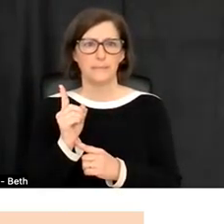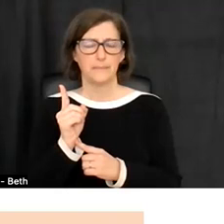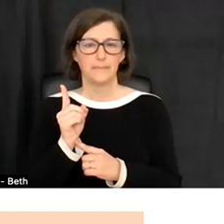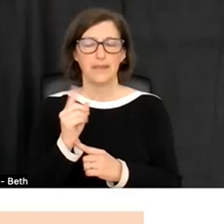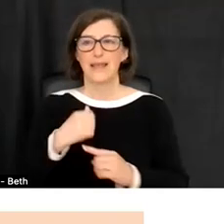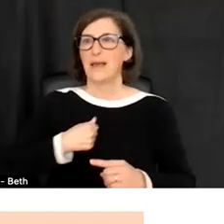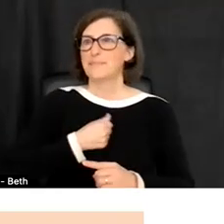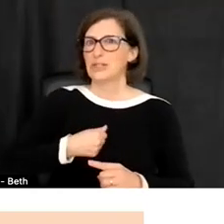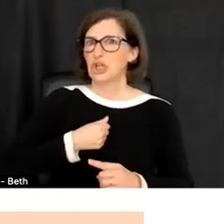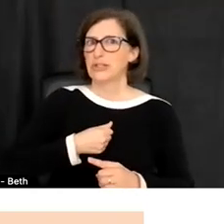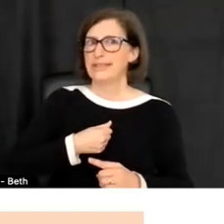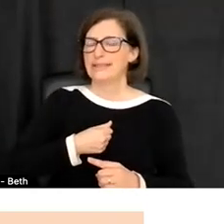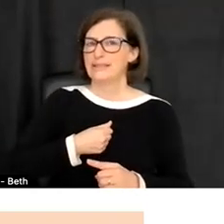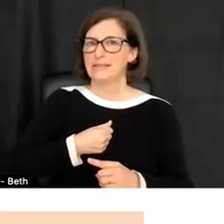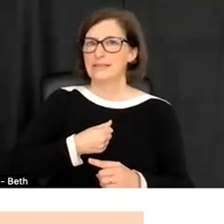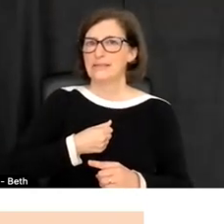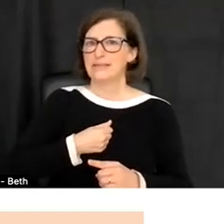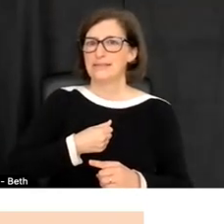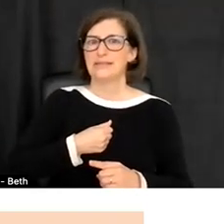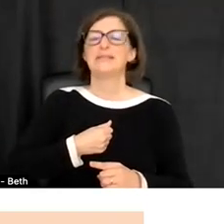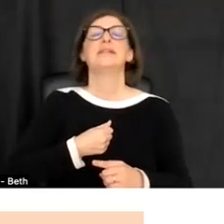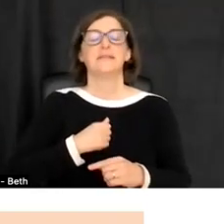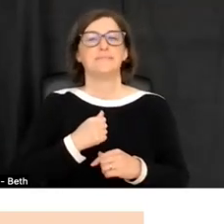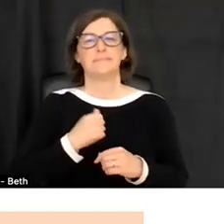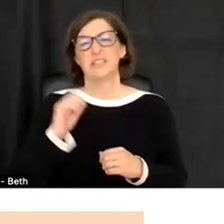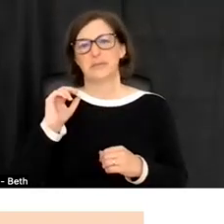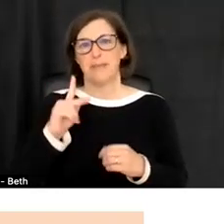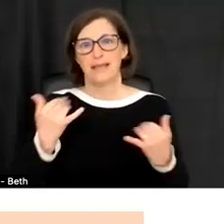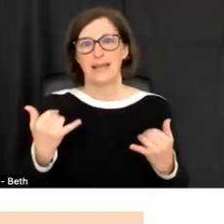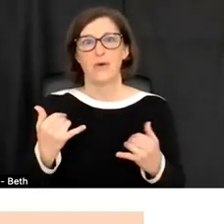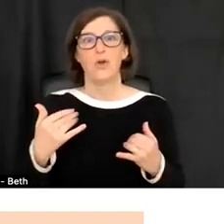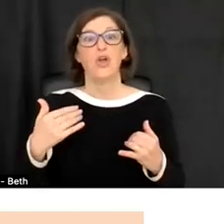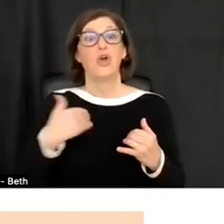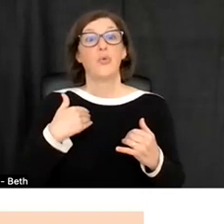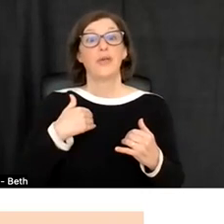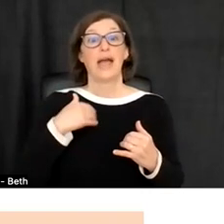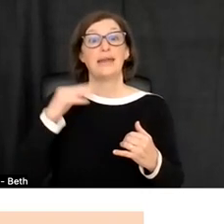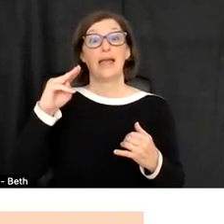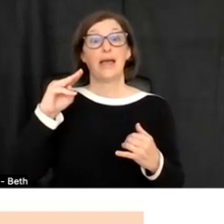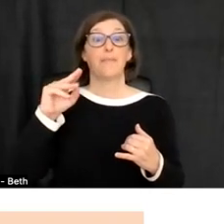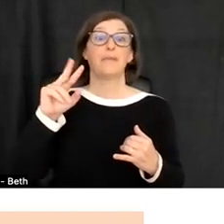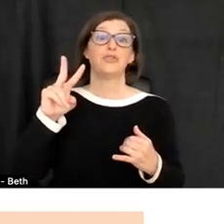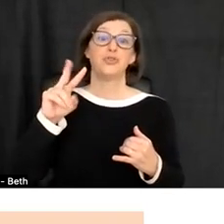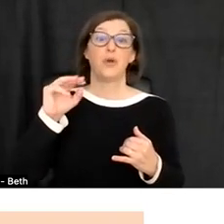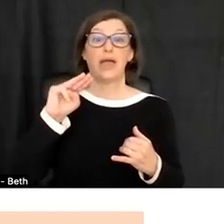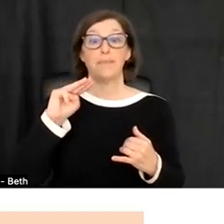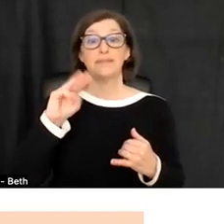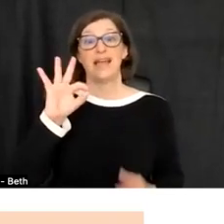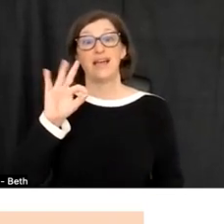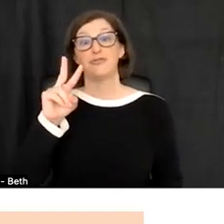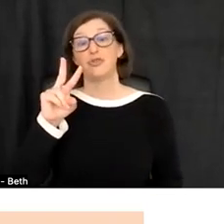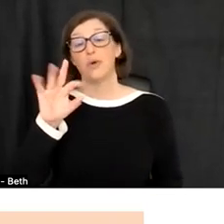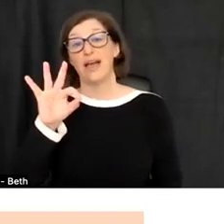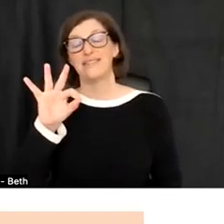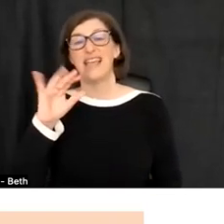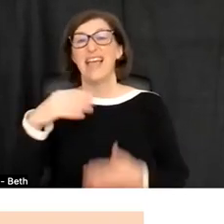sorry, sorry for that. So we had the M2Ms, we had the F2Fs, and these leaders